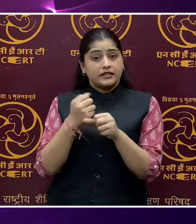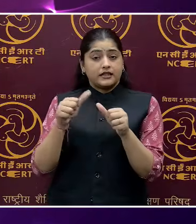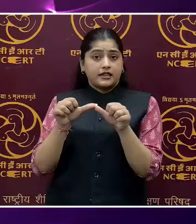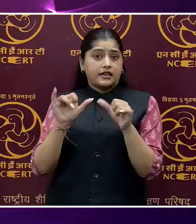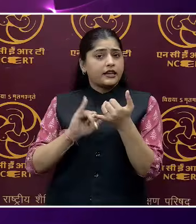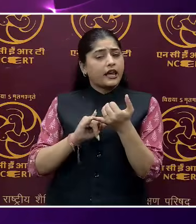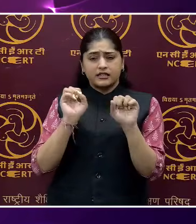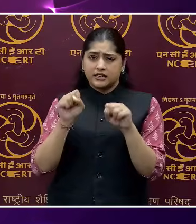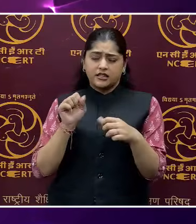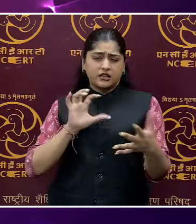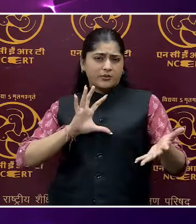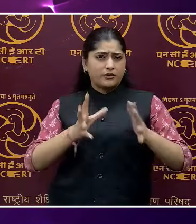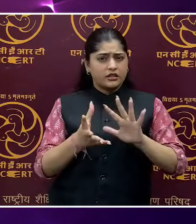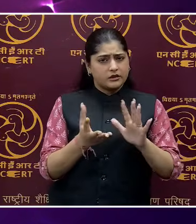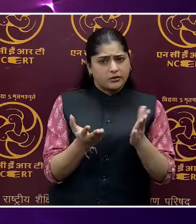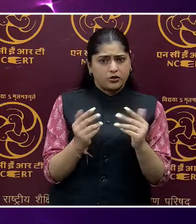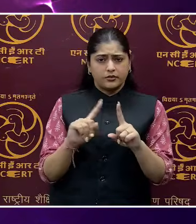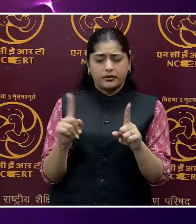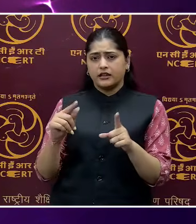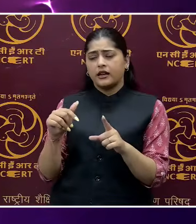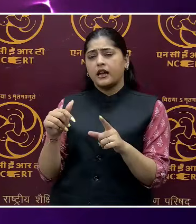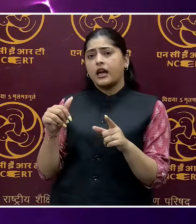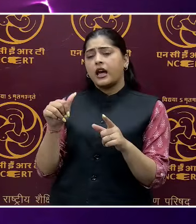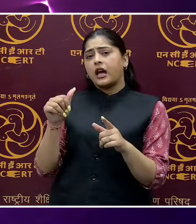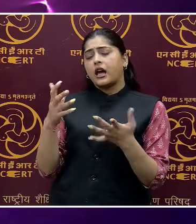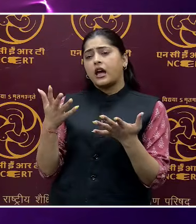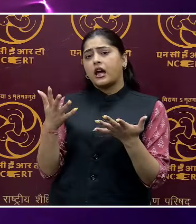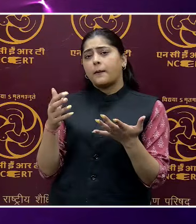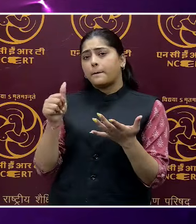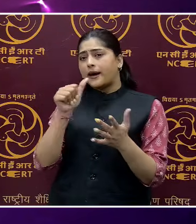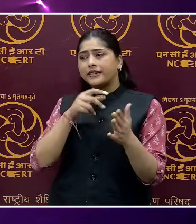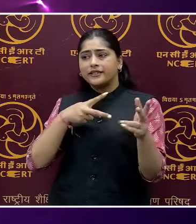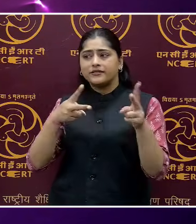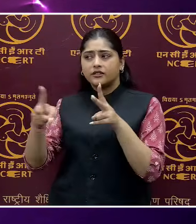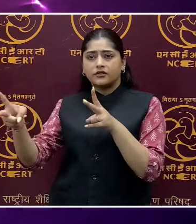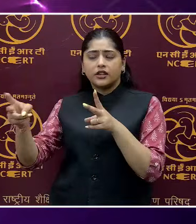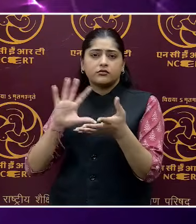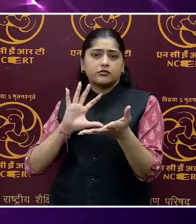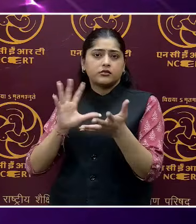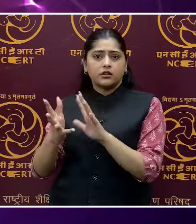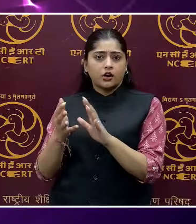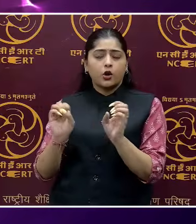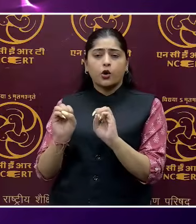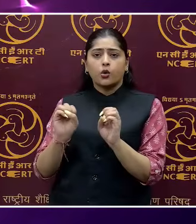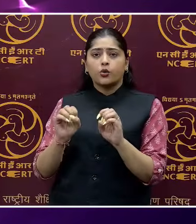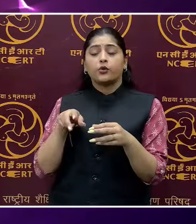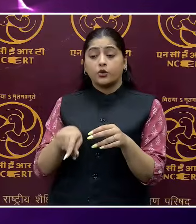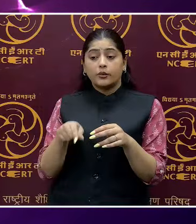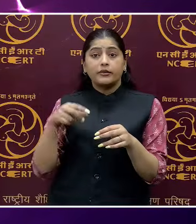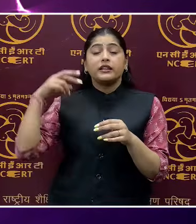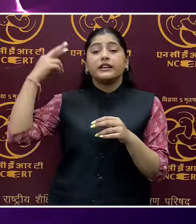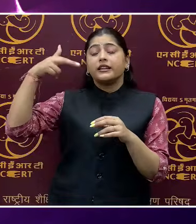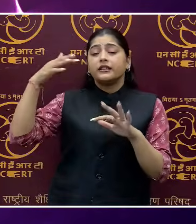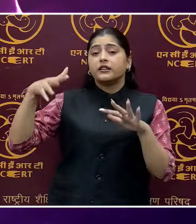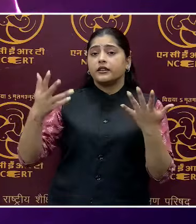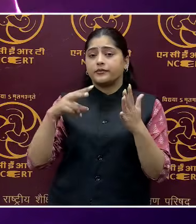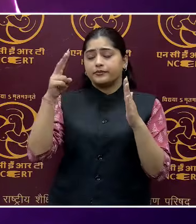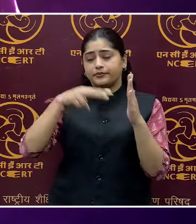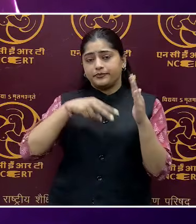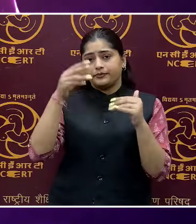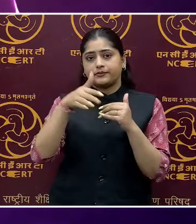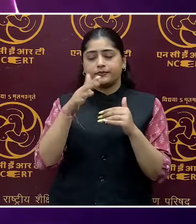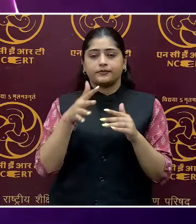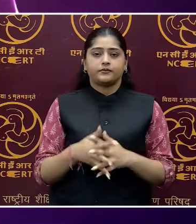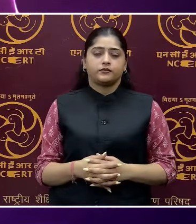compressible and solids are not. The gases are highly compressible because the molecular force of attraction is very weak,